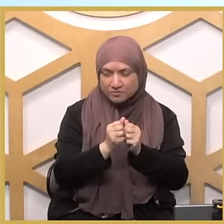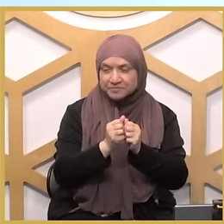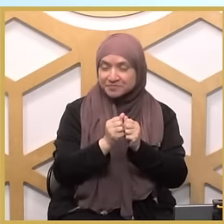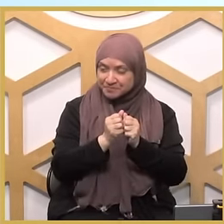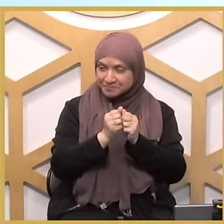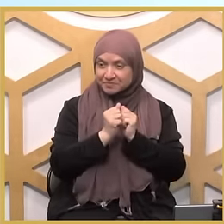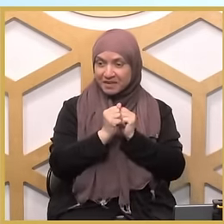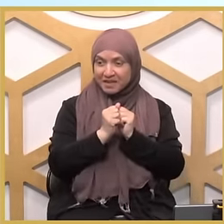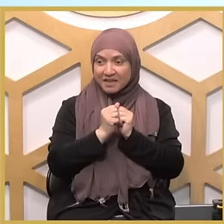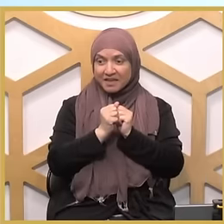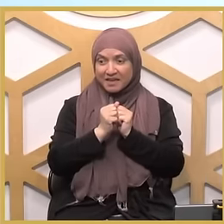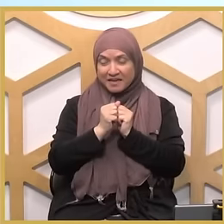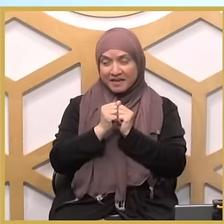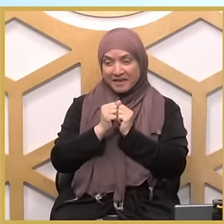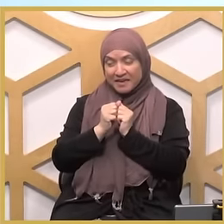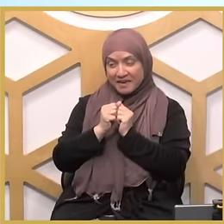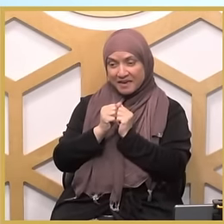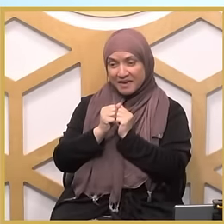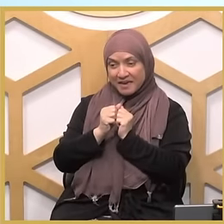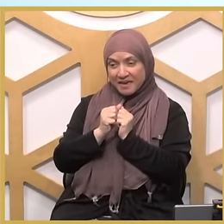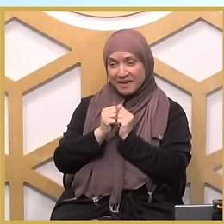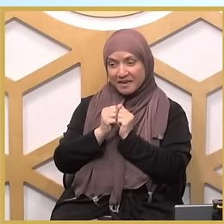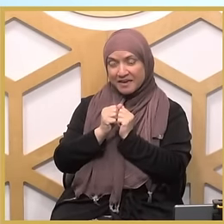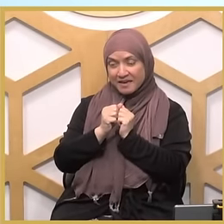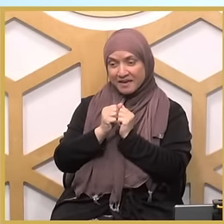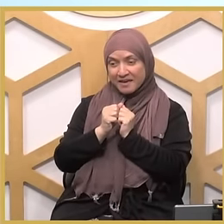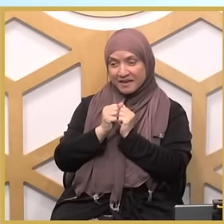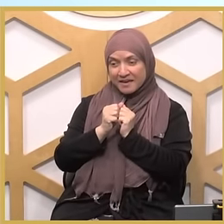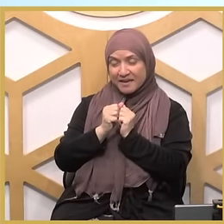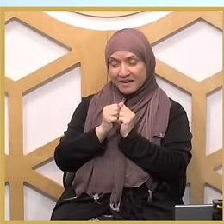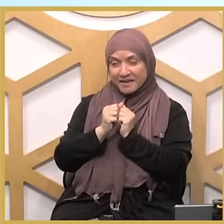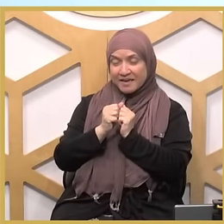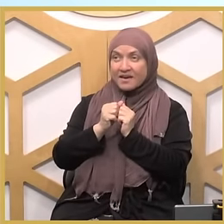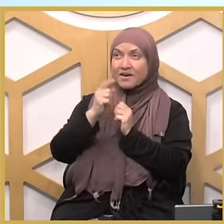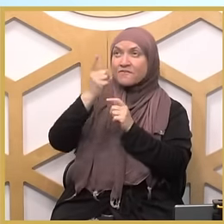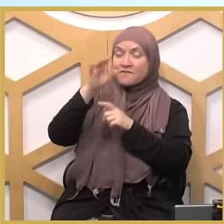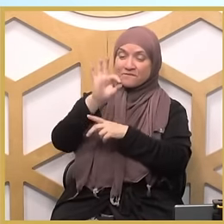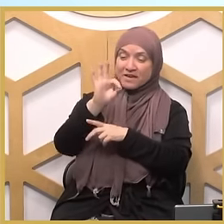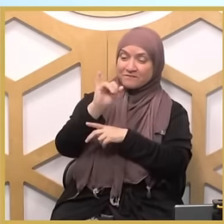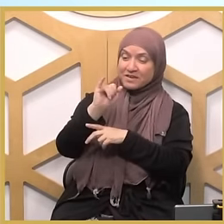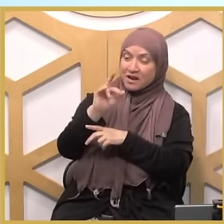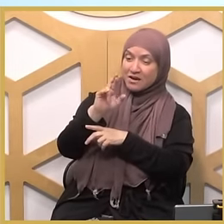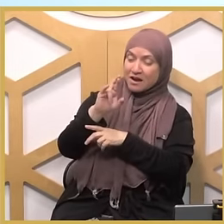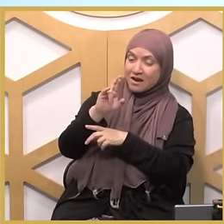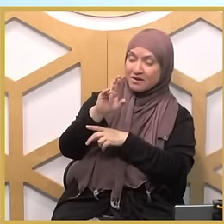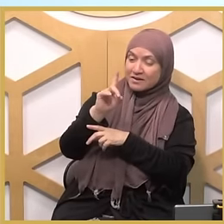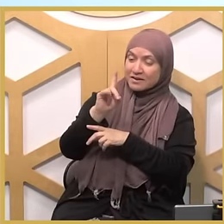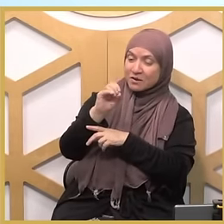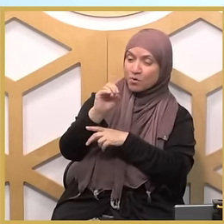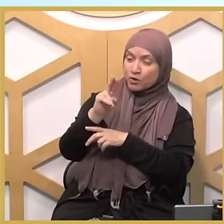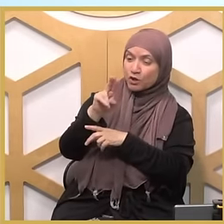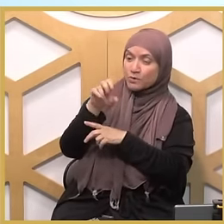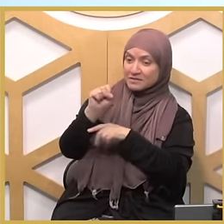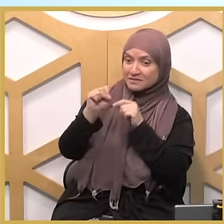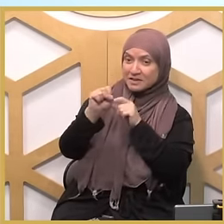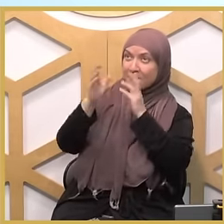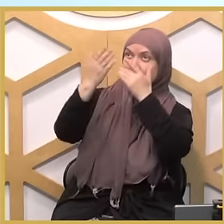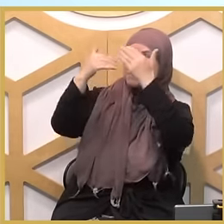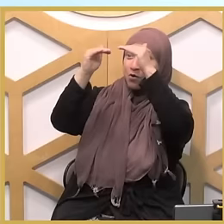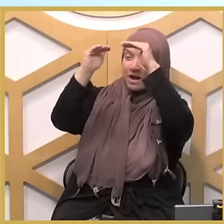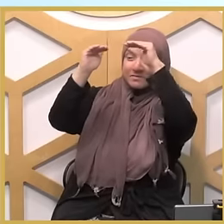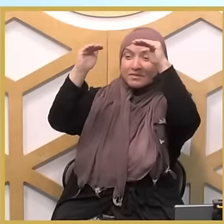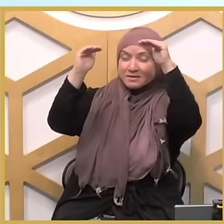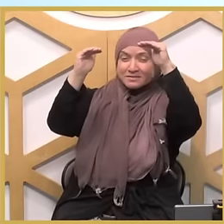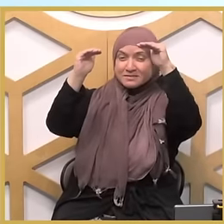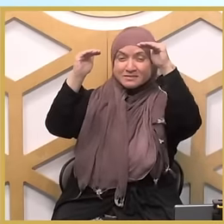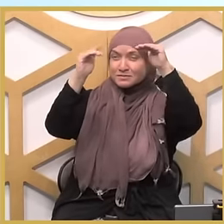Rasulullah sallallahu alayhi wa sallam, on the highest level. Allahumma ameen. Subhanallah, this is really it's an interesting idea here, because